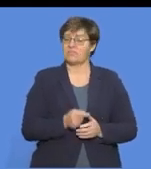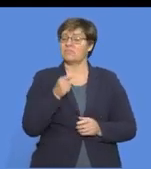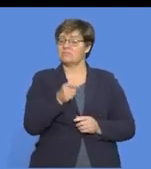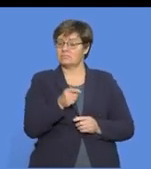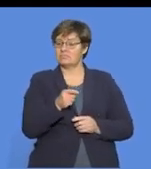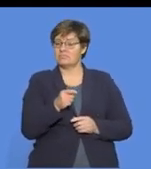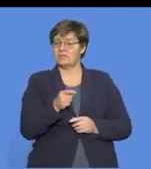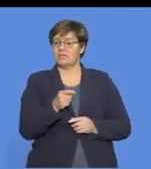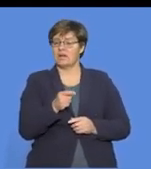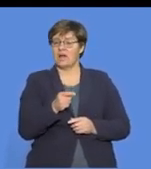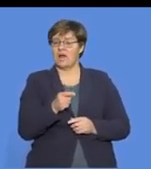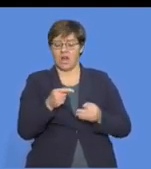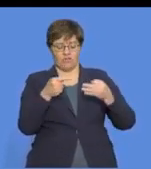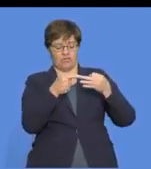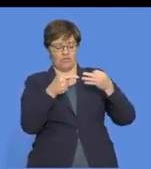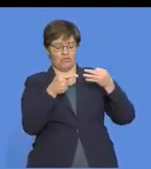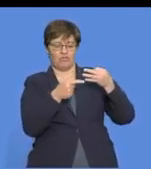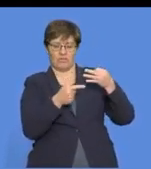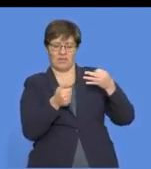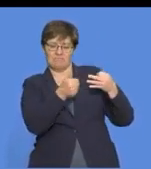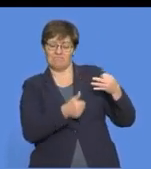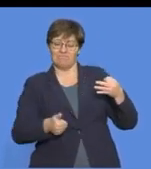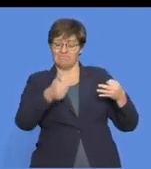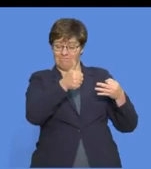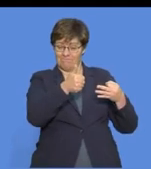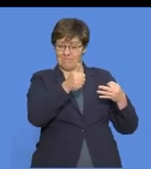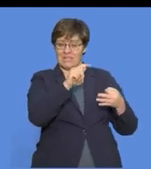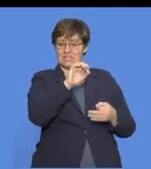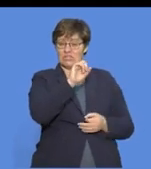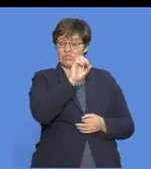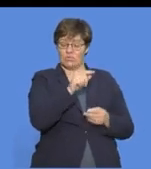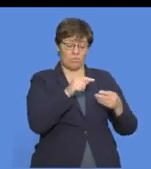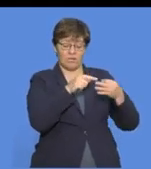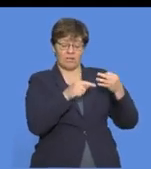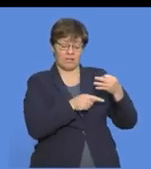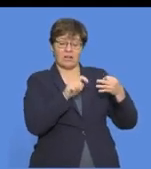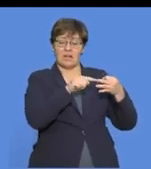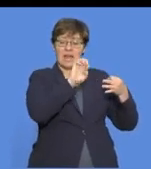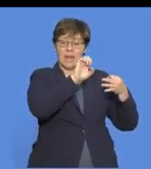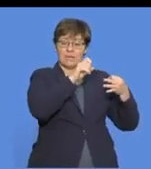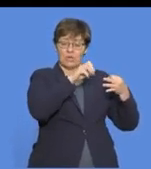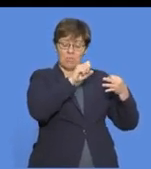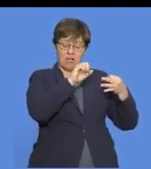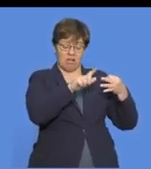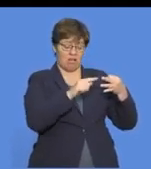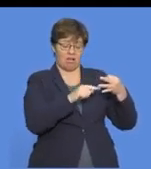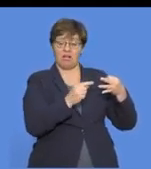And these are the three main types of tissue in a plant: